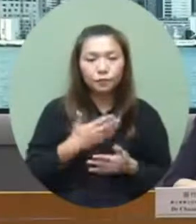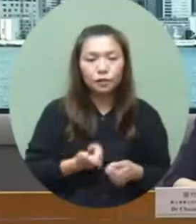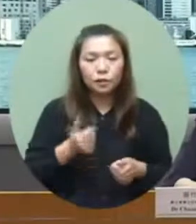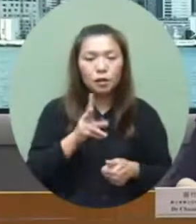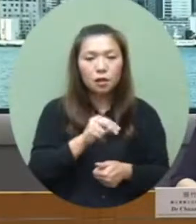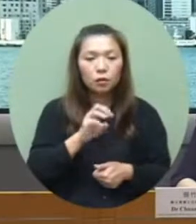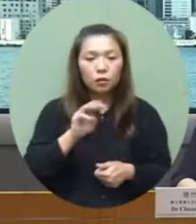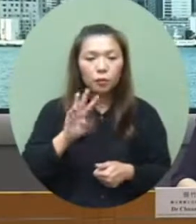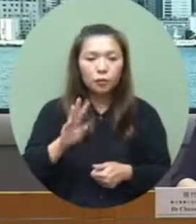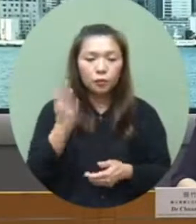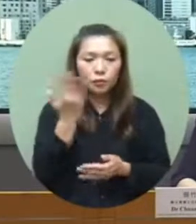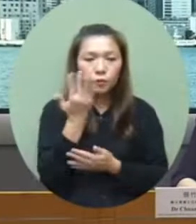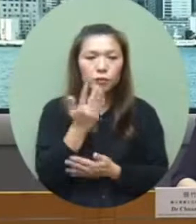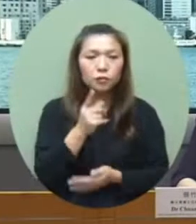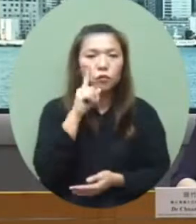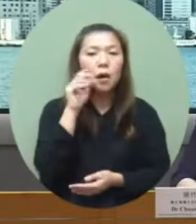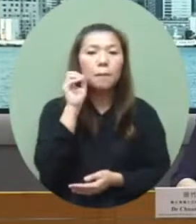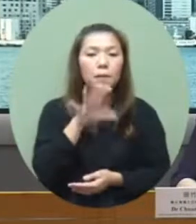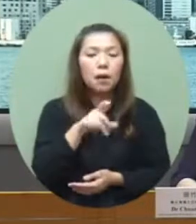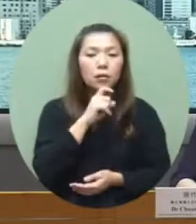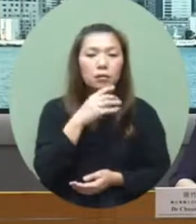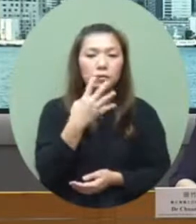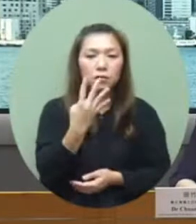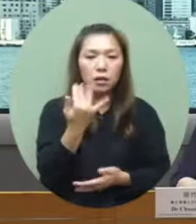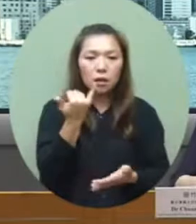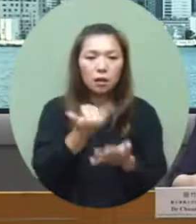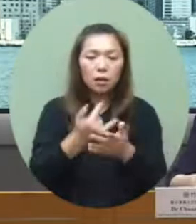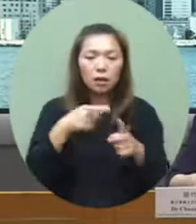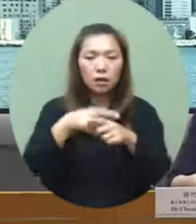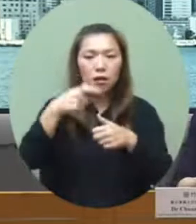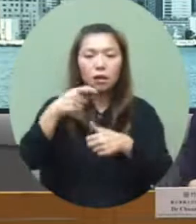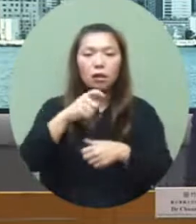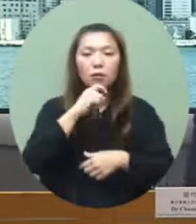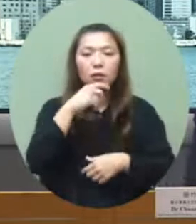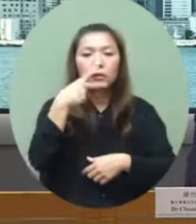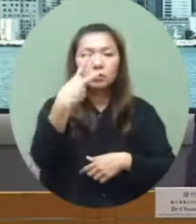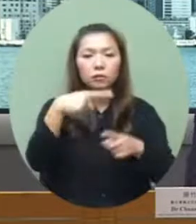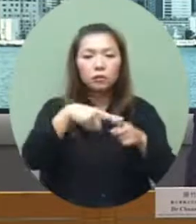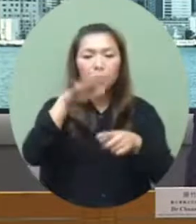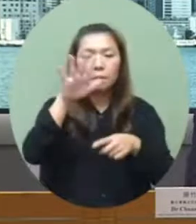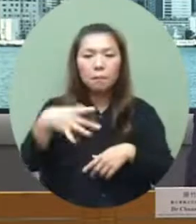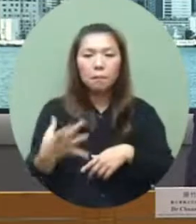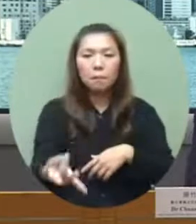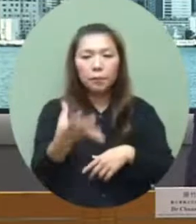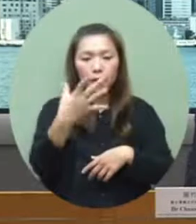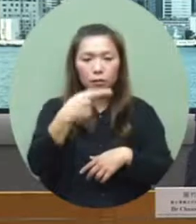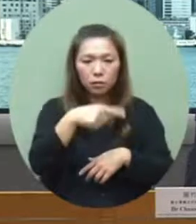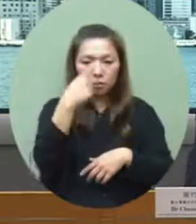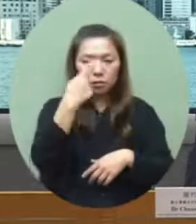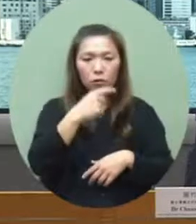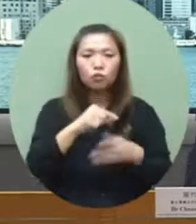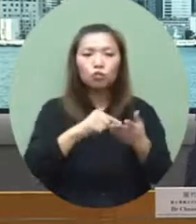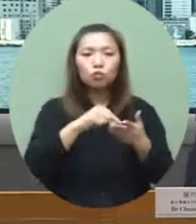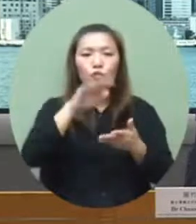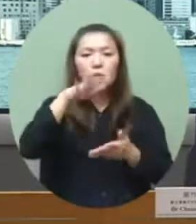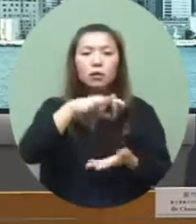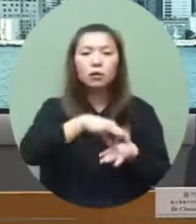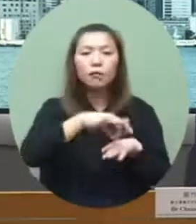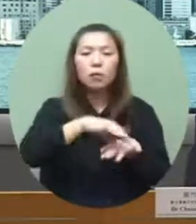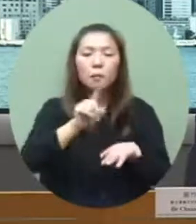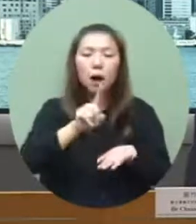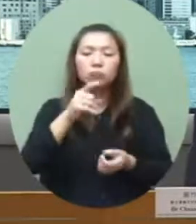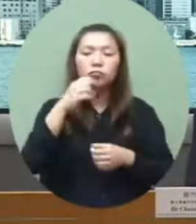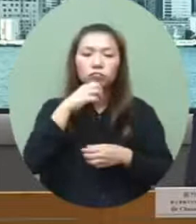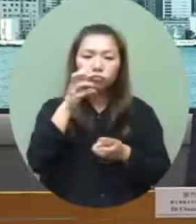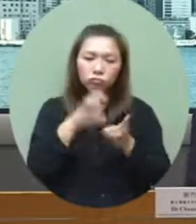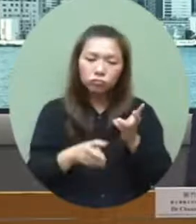please. Now TV. For the fourth disease cases, 2 are from care homes. Can you be more specific